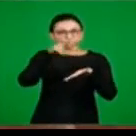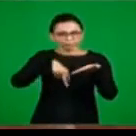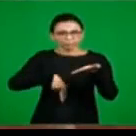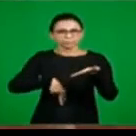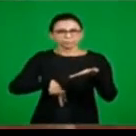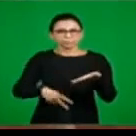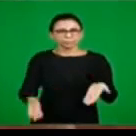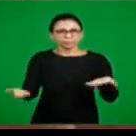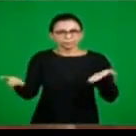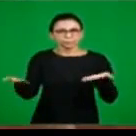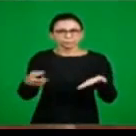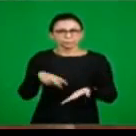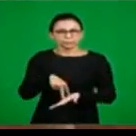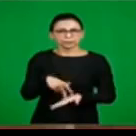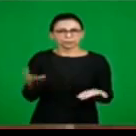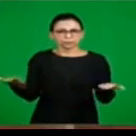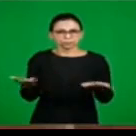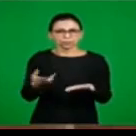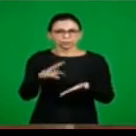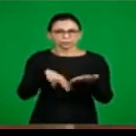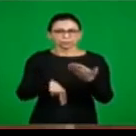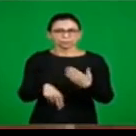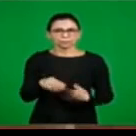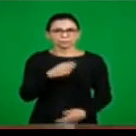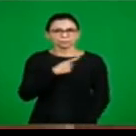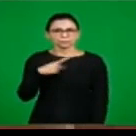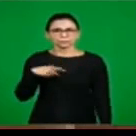69:28. Everyone standing.